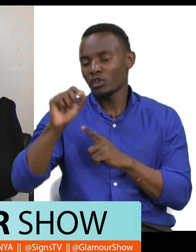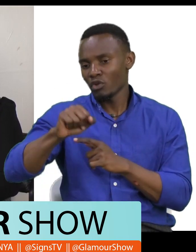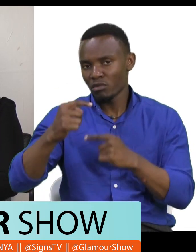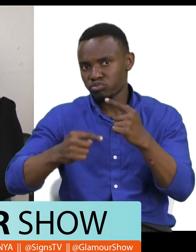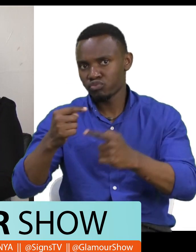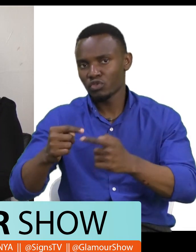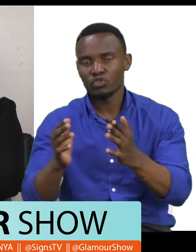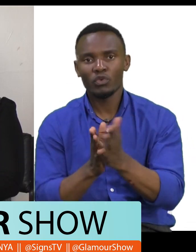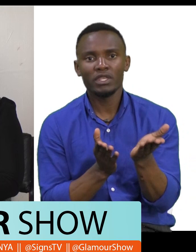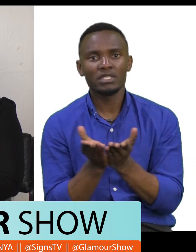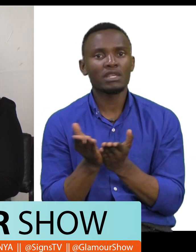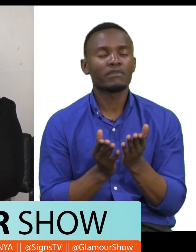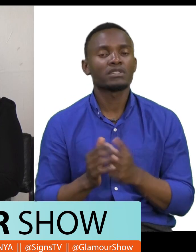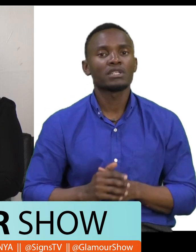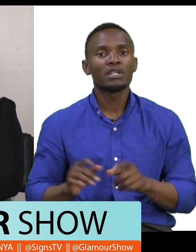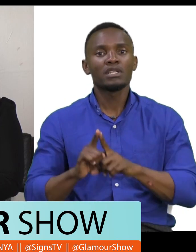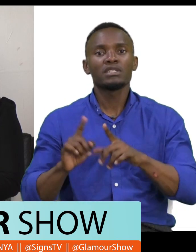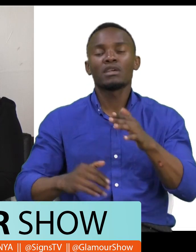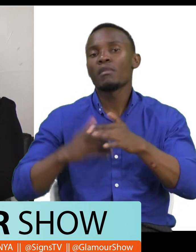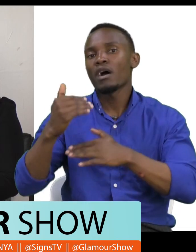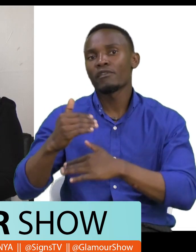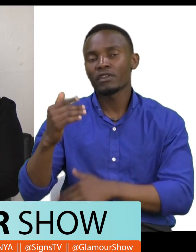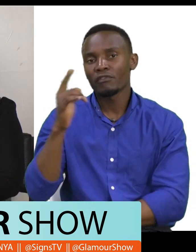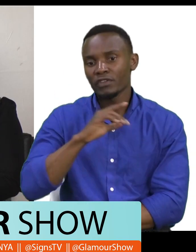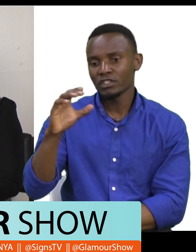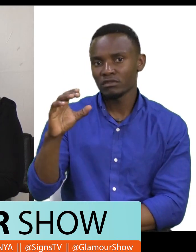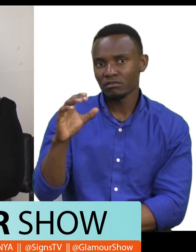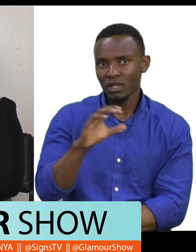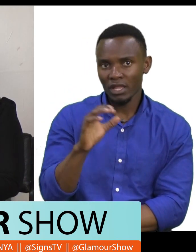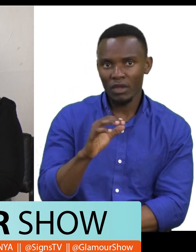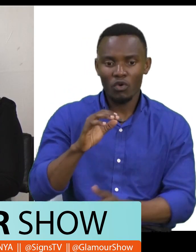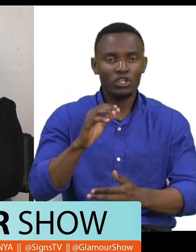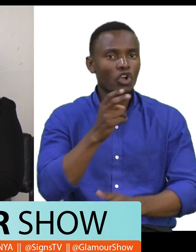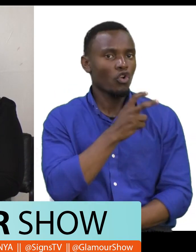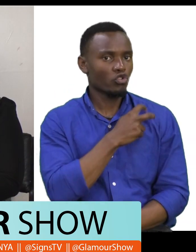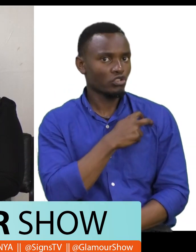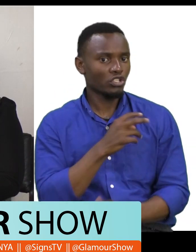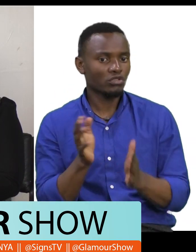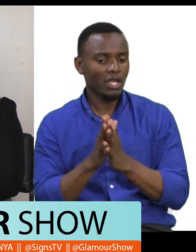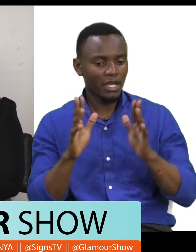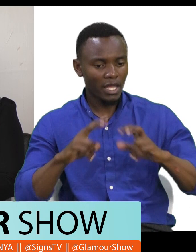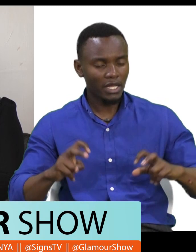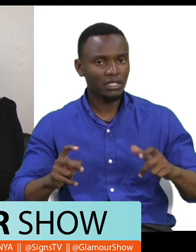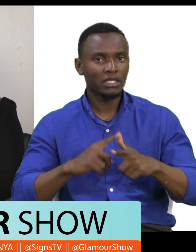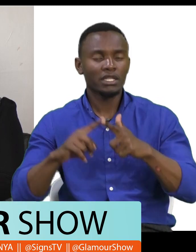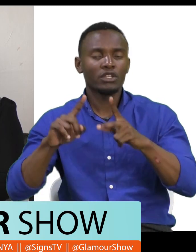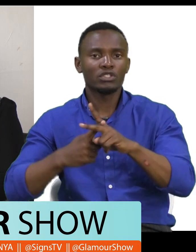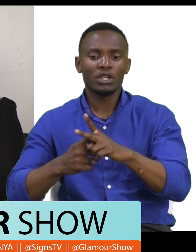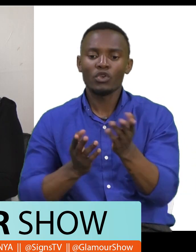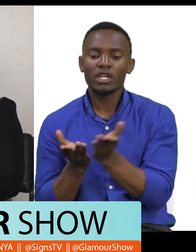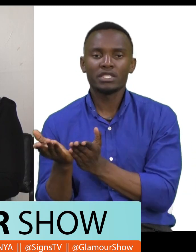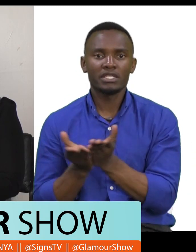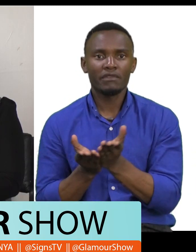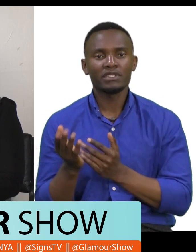can continue with the service. So after carrying out a client's consultation and analysis, now you can start the service.